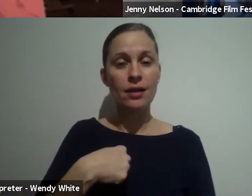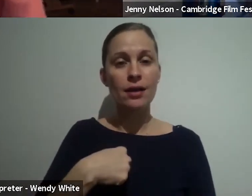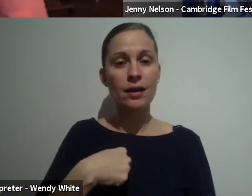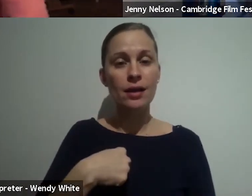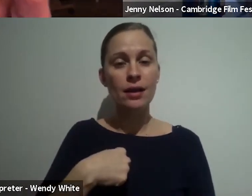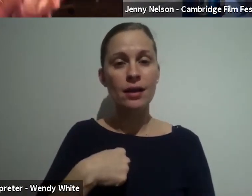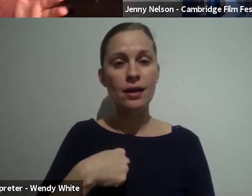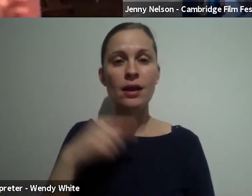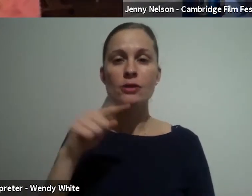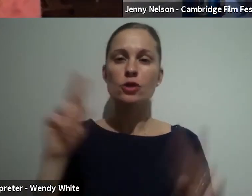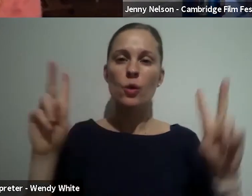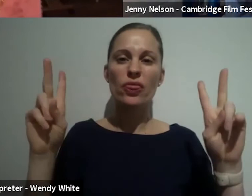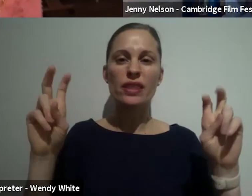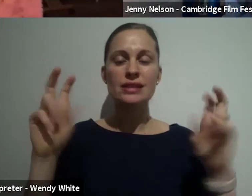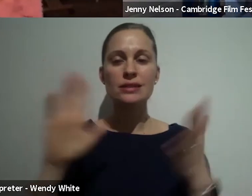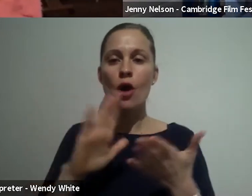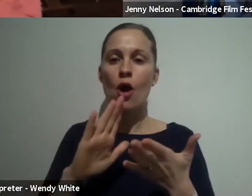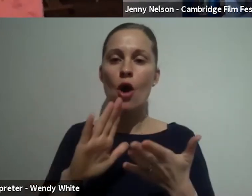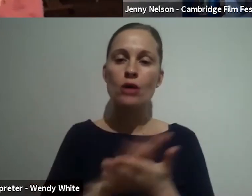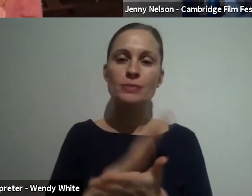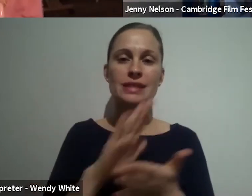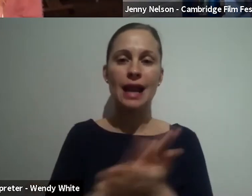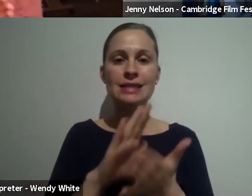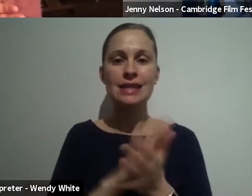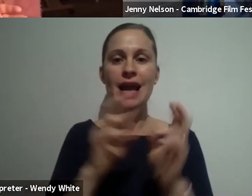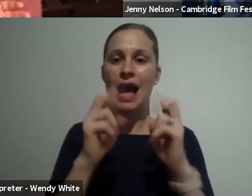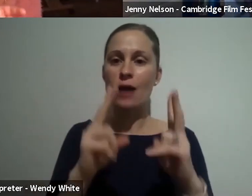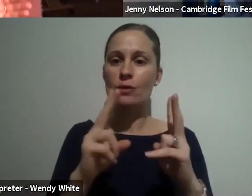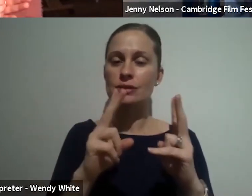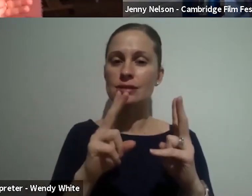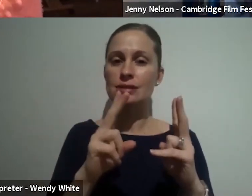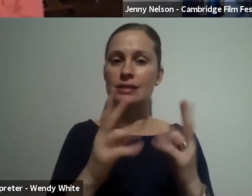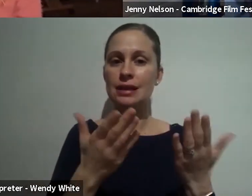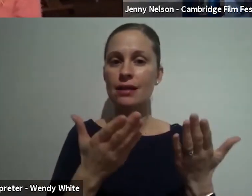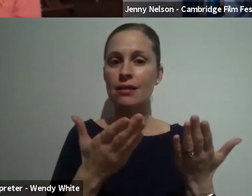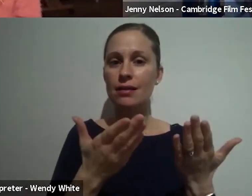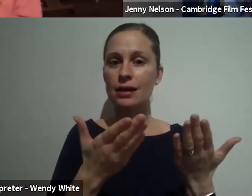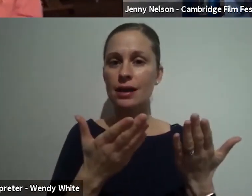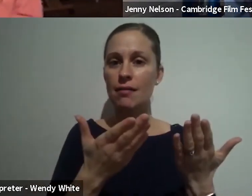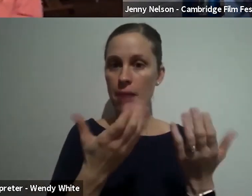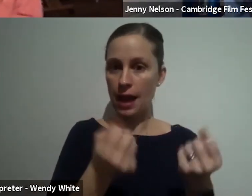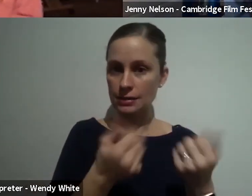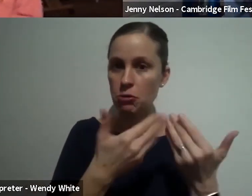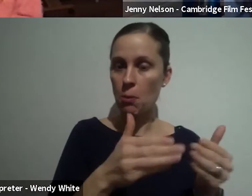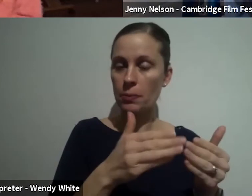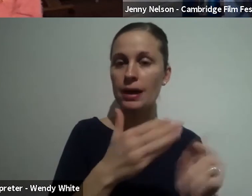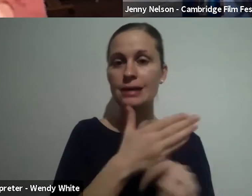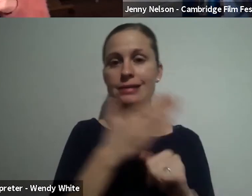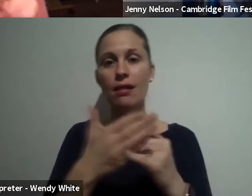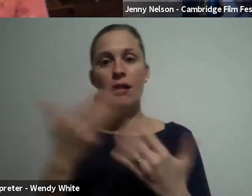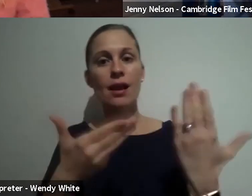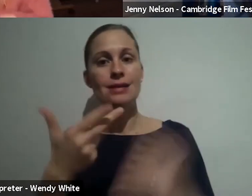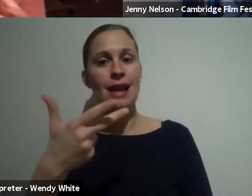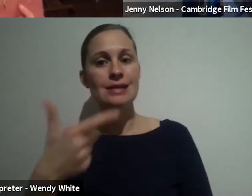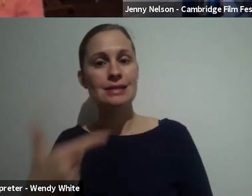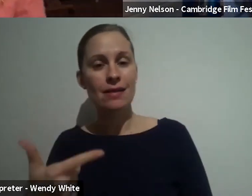of hospitality houses existed in Spain until the year 87. And I just started